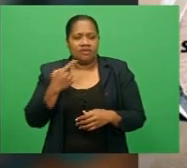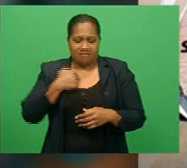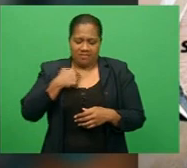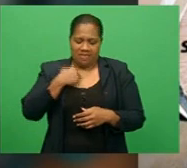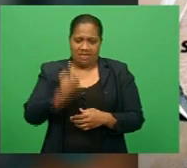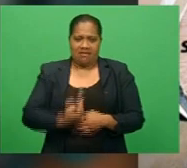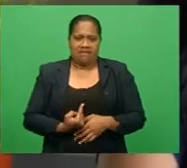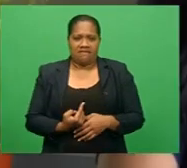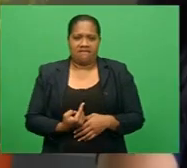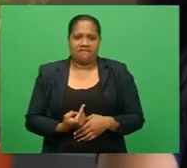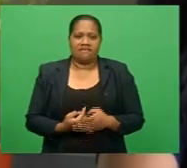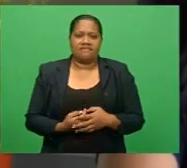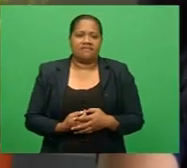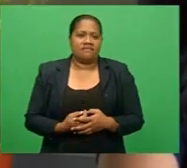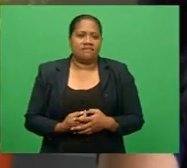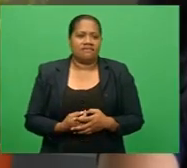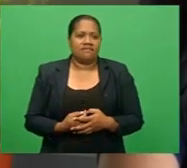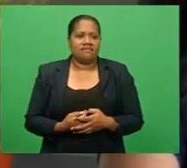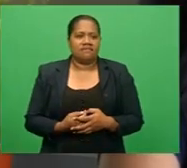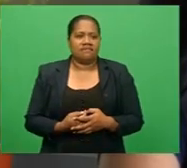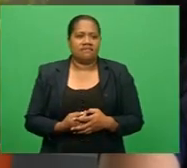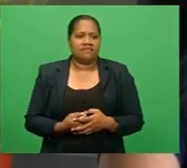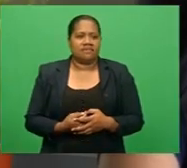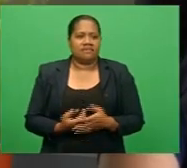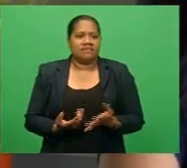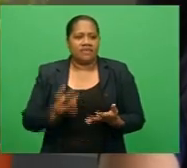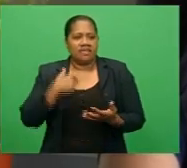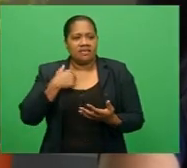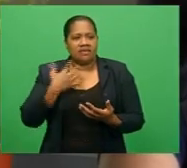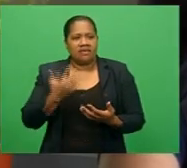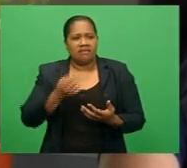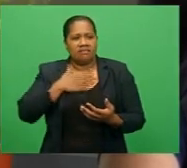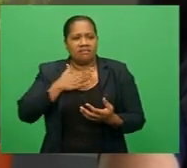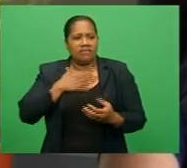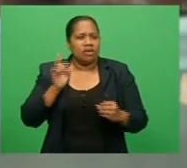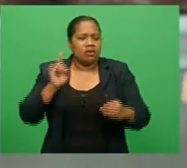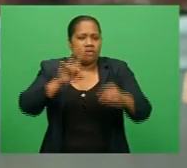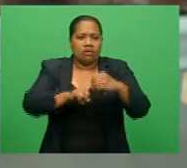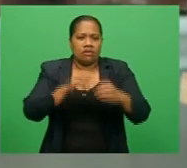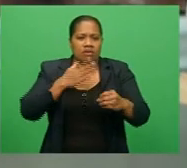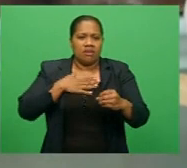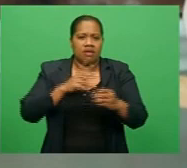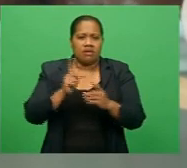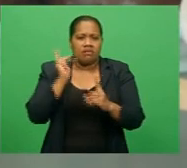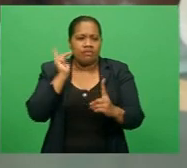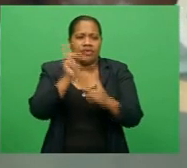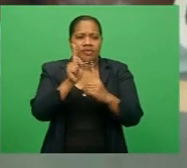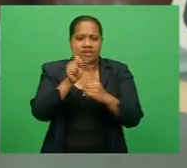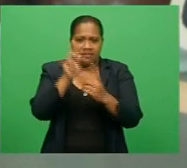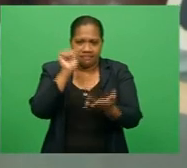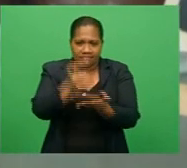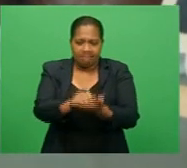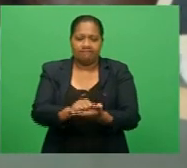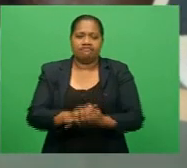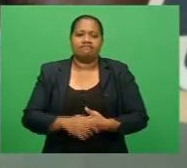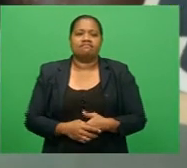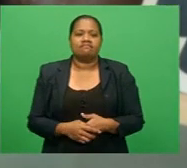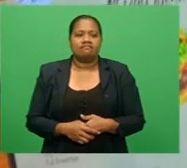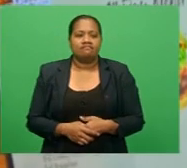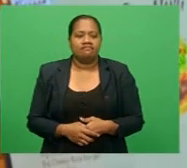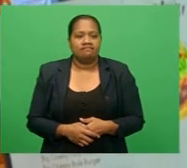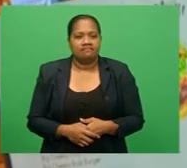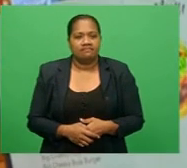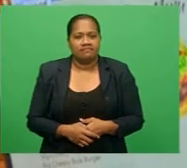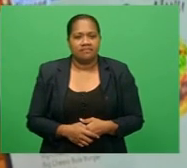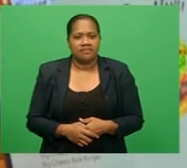and just having my goals and my priorities right. Sawat Bistro now employs 5 Fijians, and the